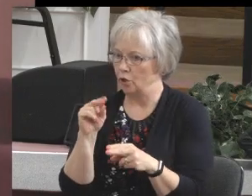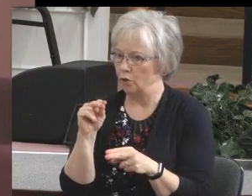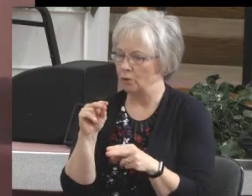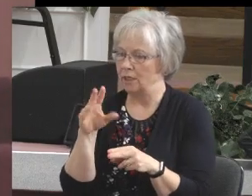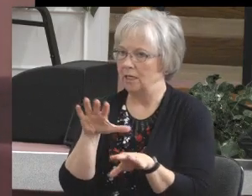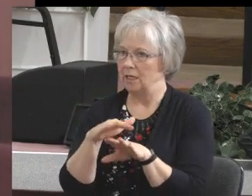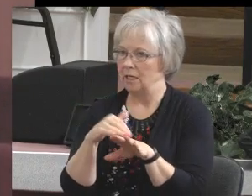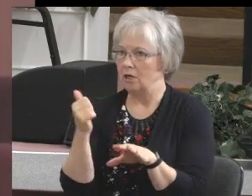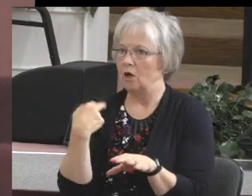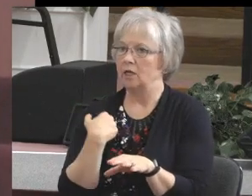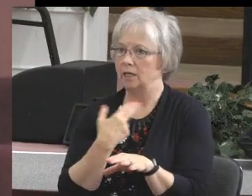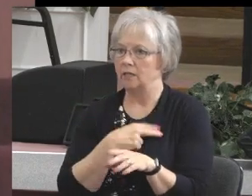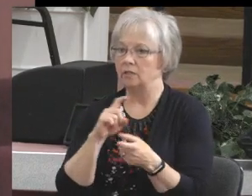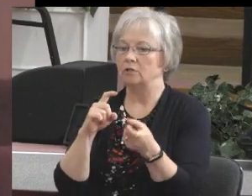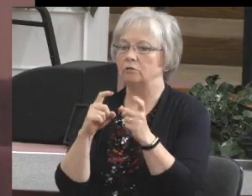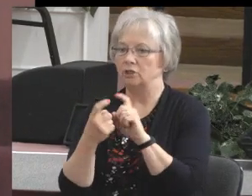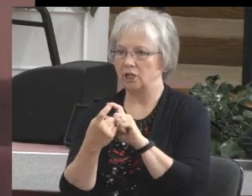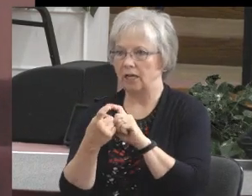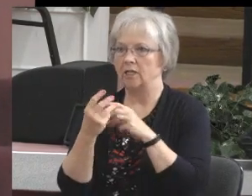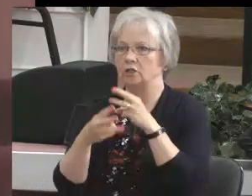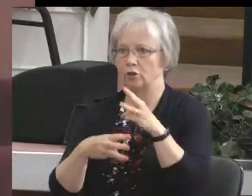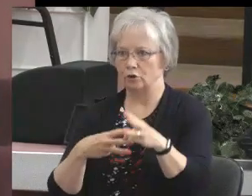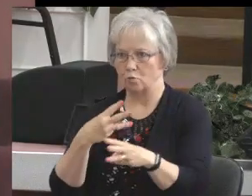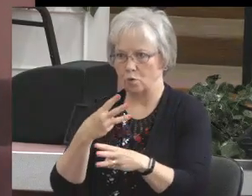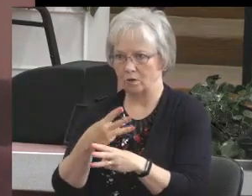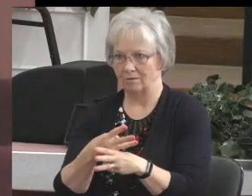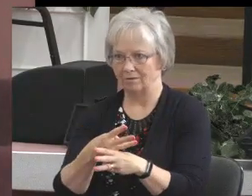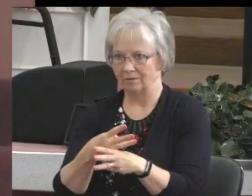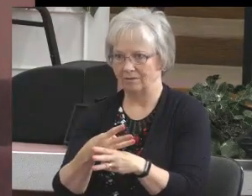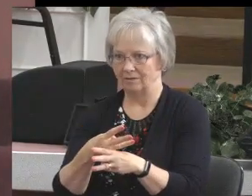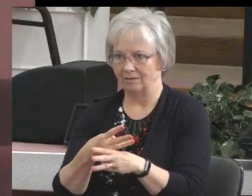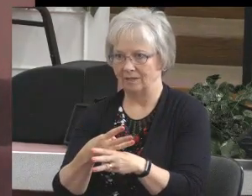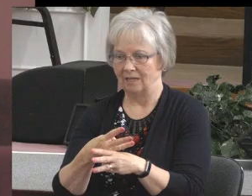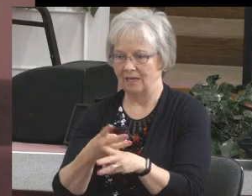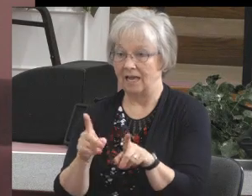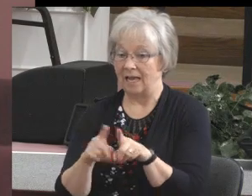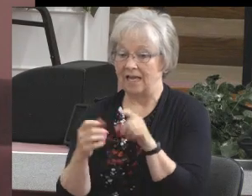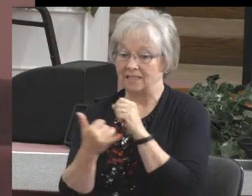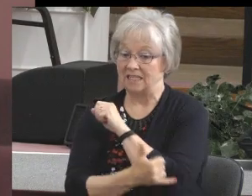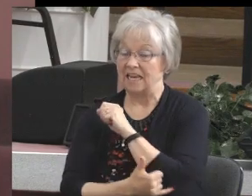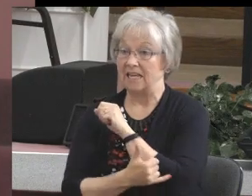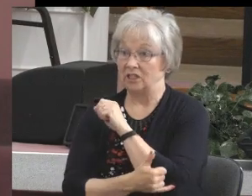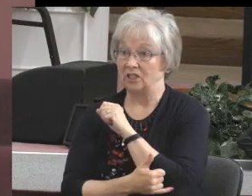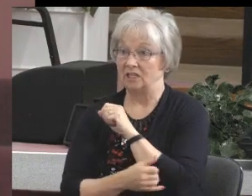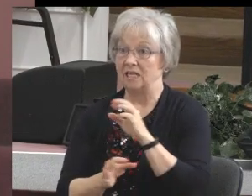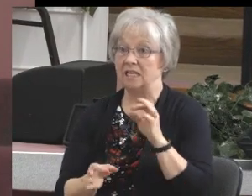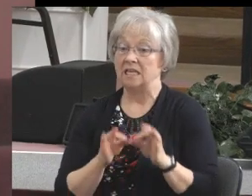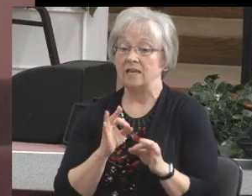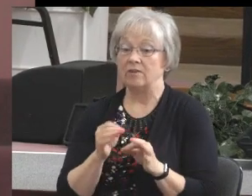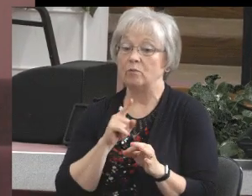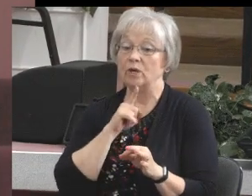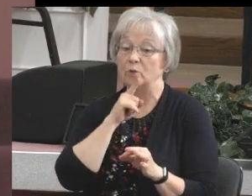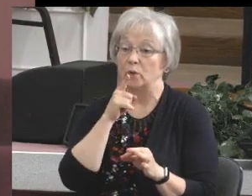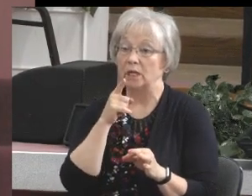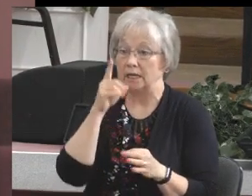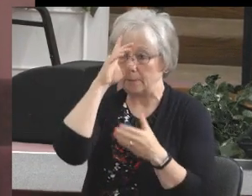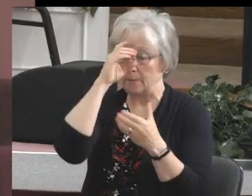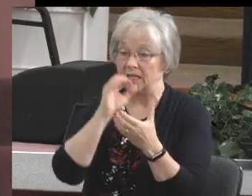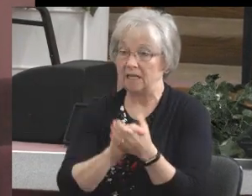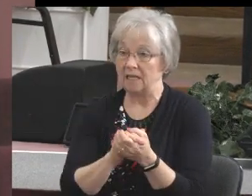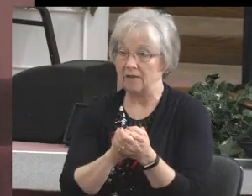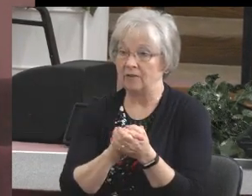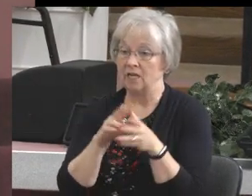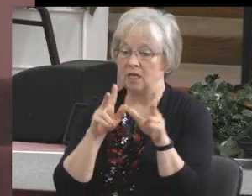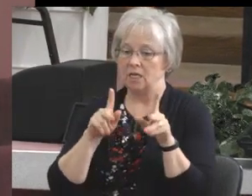world. And so as a nation, if we truly believe in human rights, if we truly